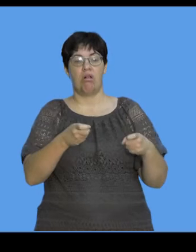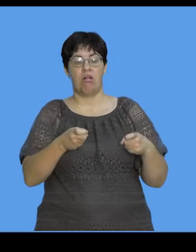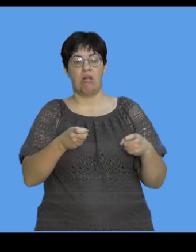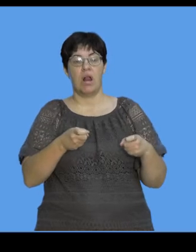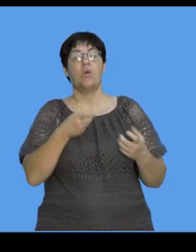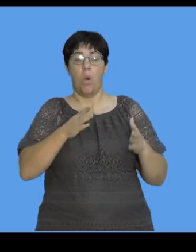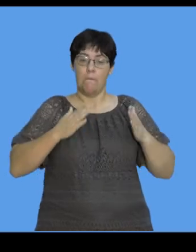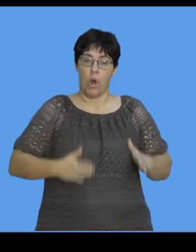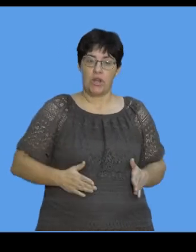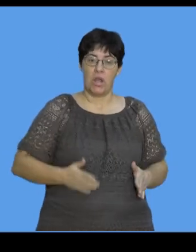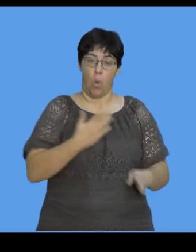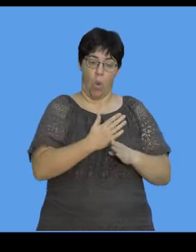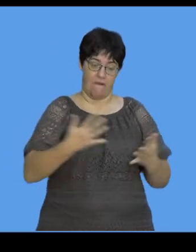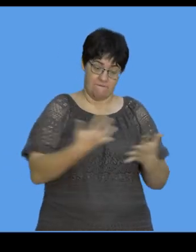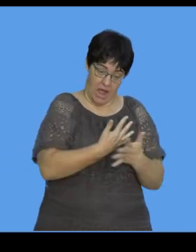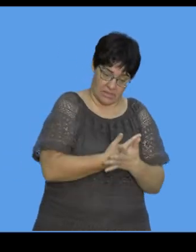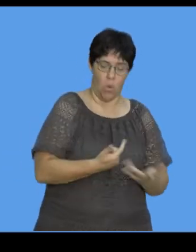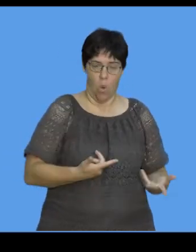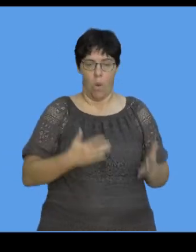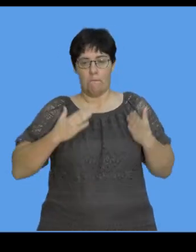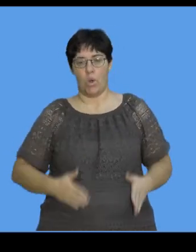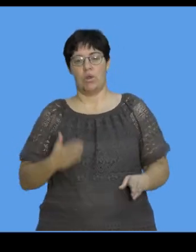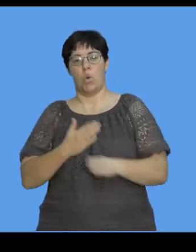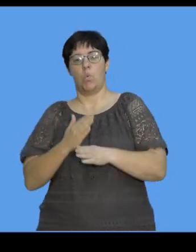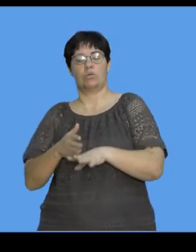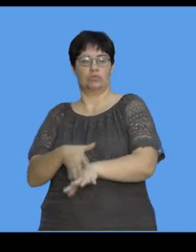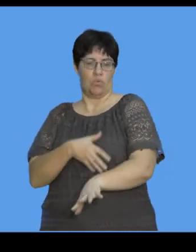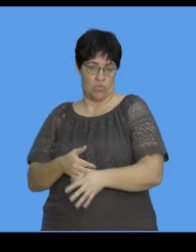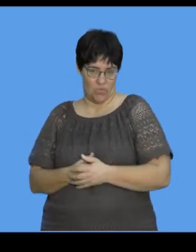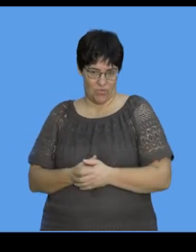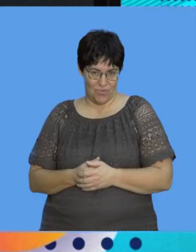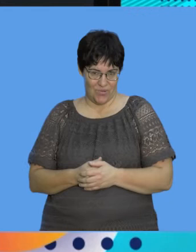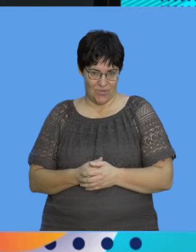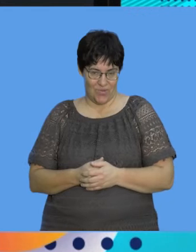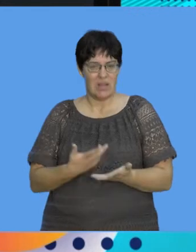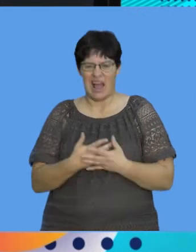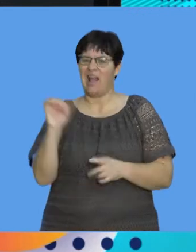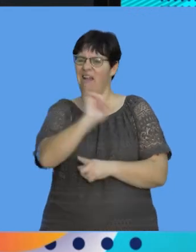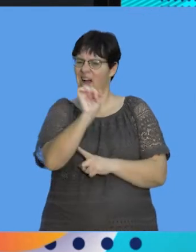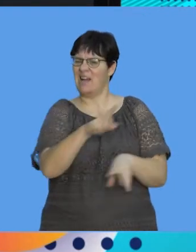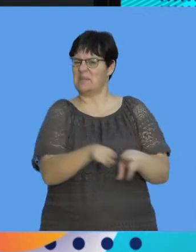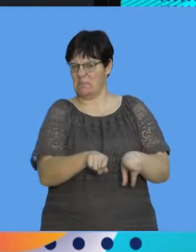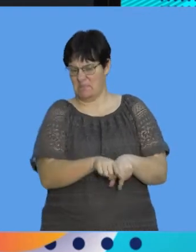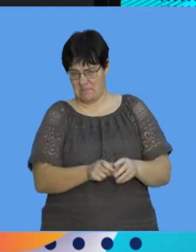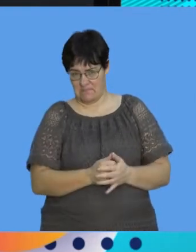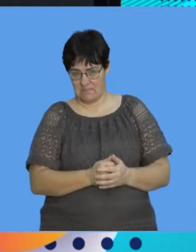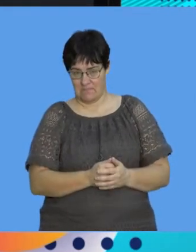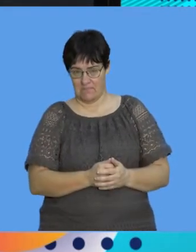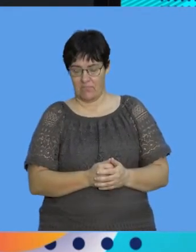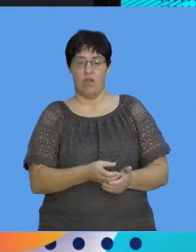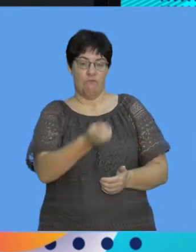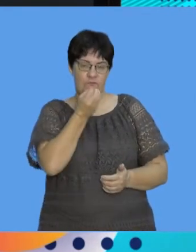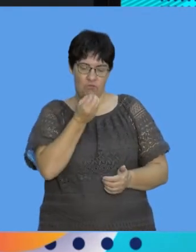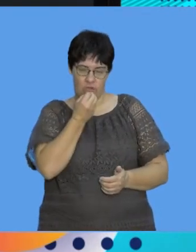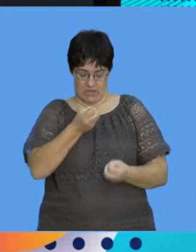or how slow your body works. So your body needs to work. It's like a car going, all right? You've got the